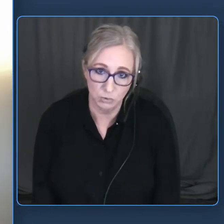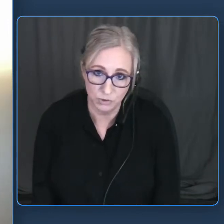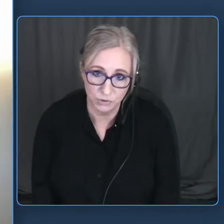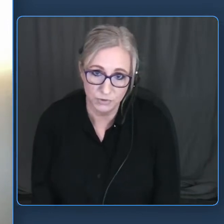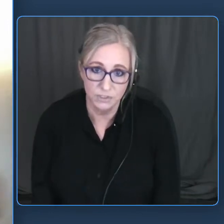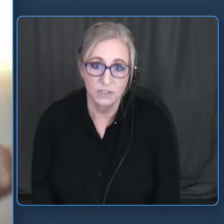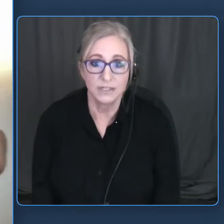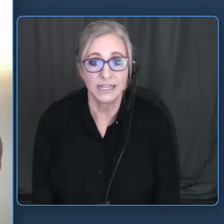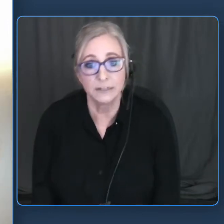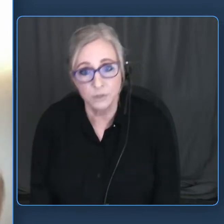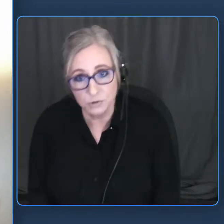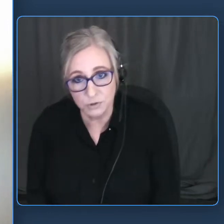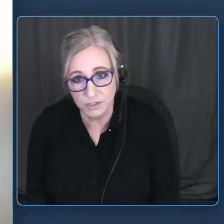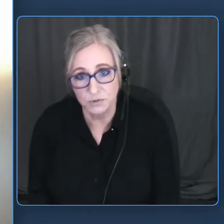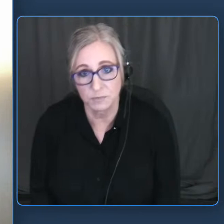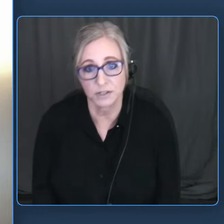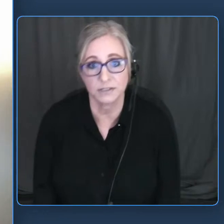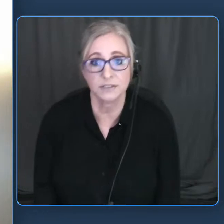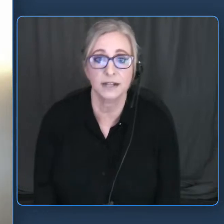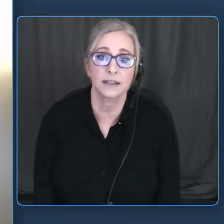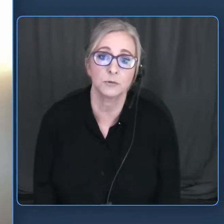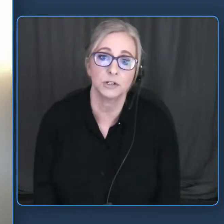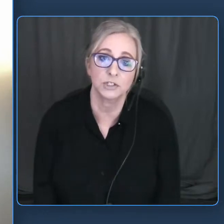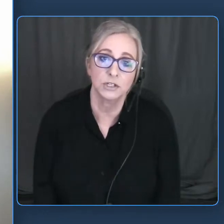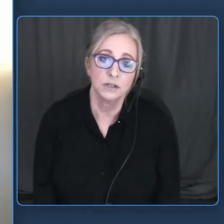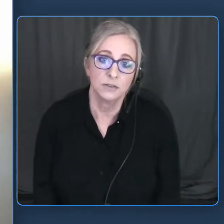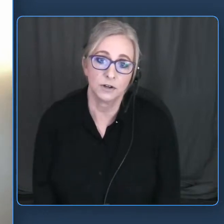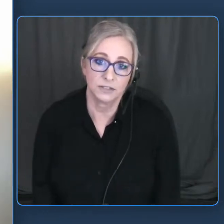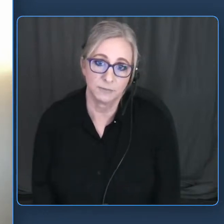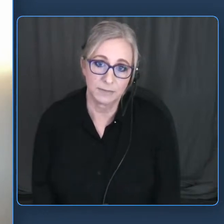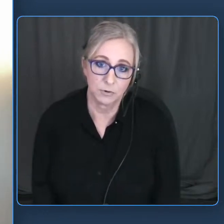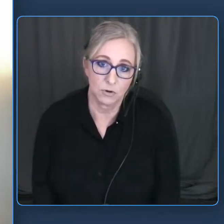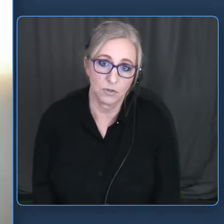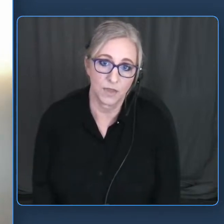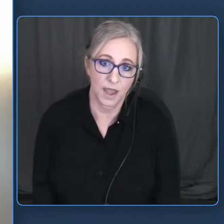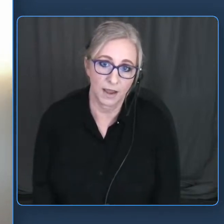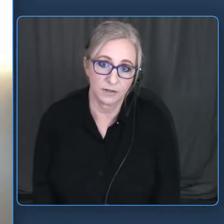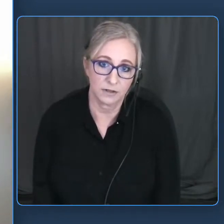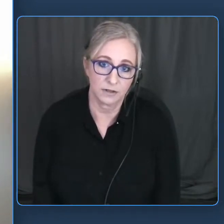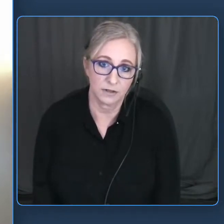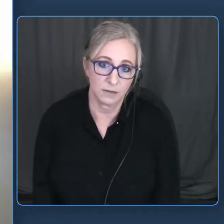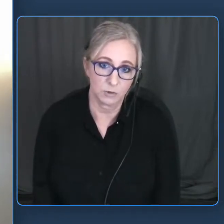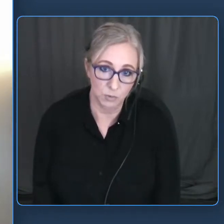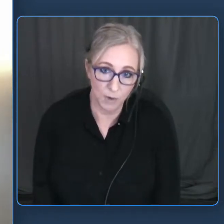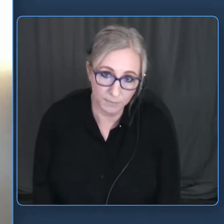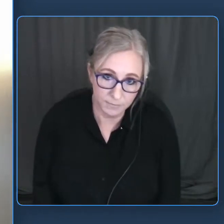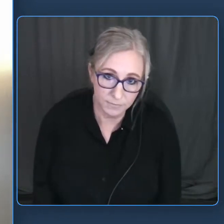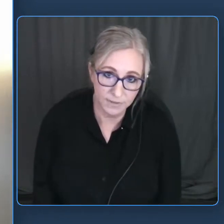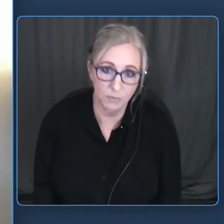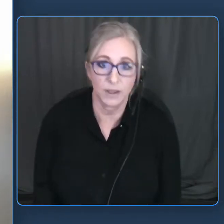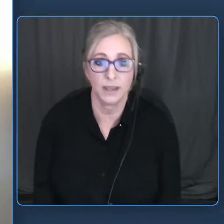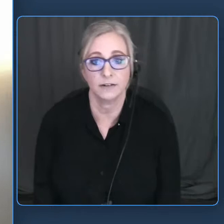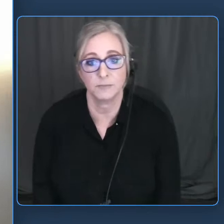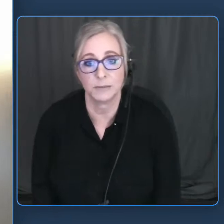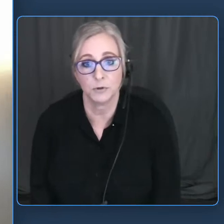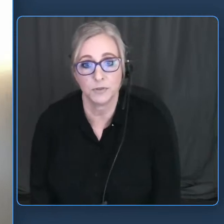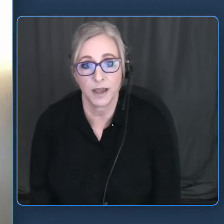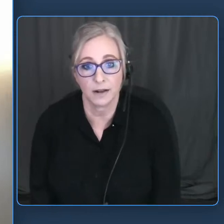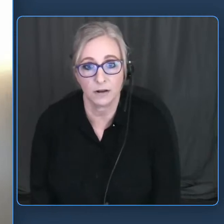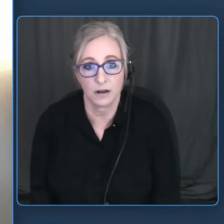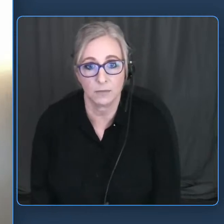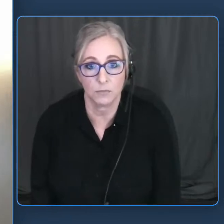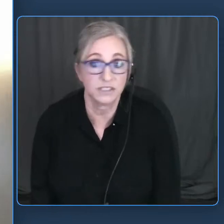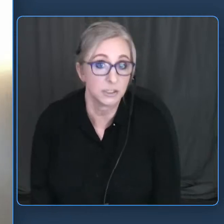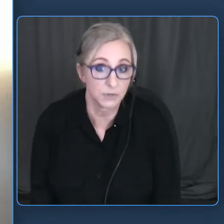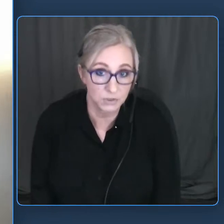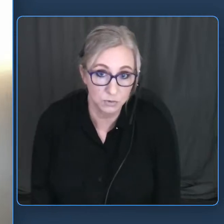deaf people and users, native users that use American Sign Language. There are deaf people that grew up that way, deaf people